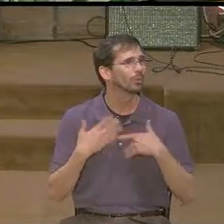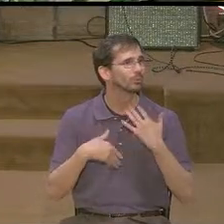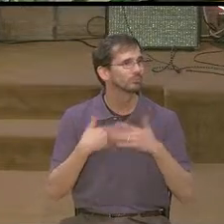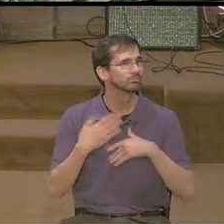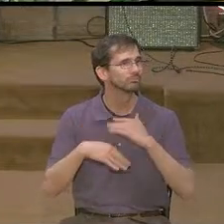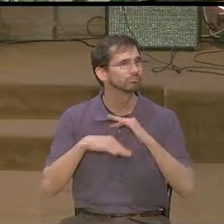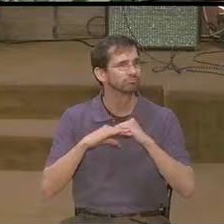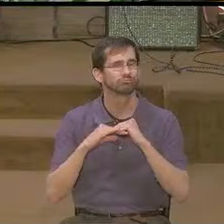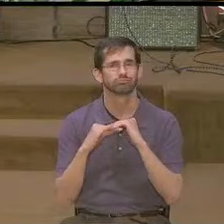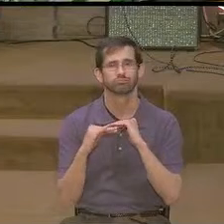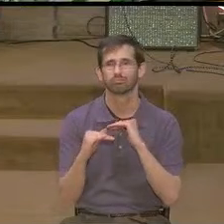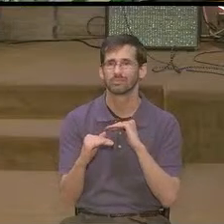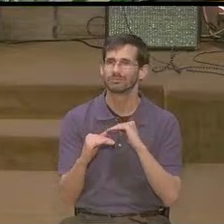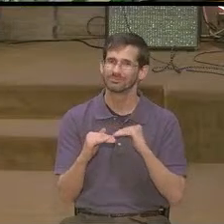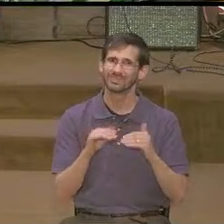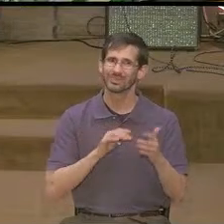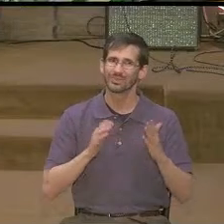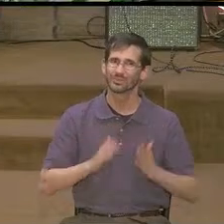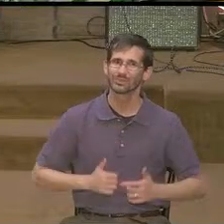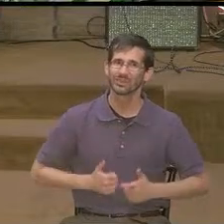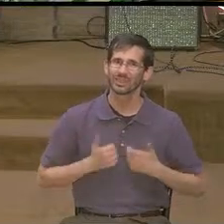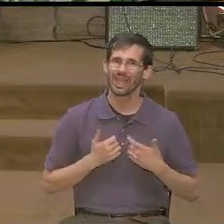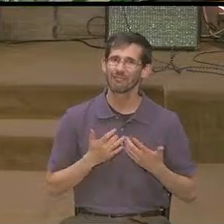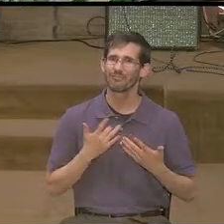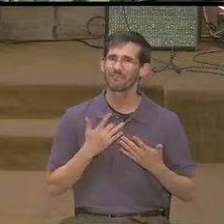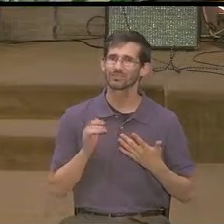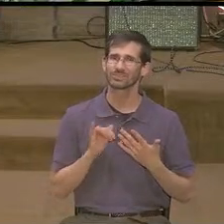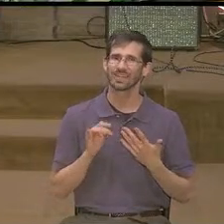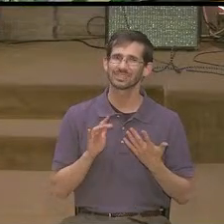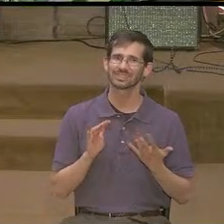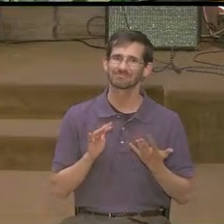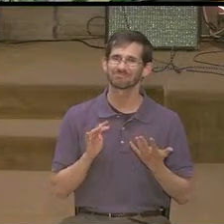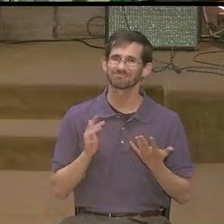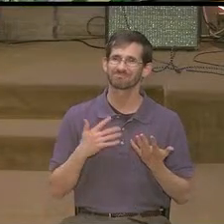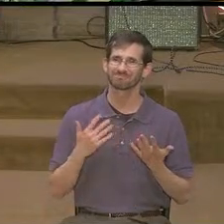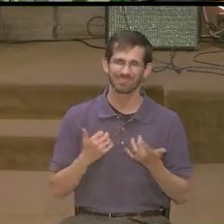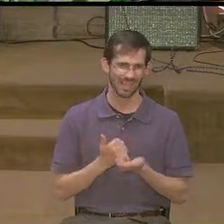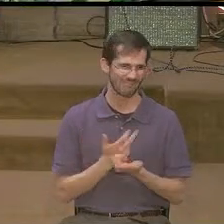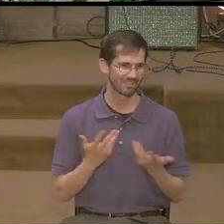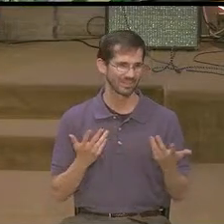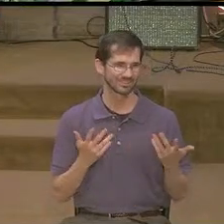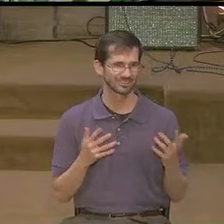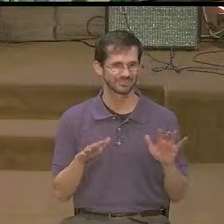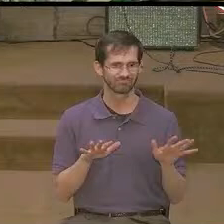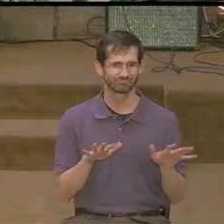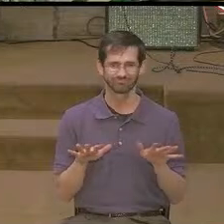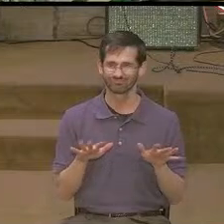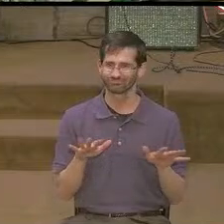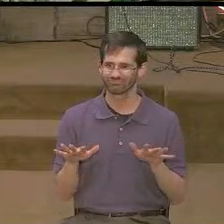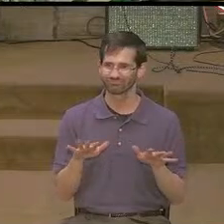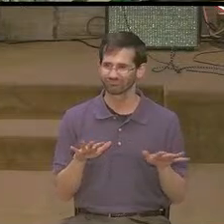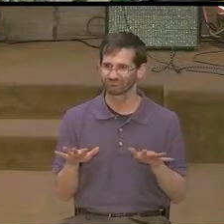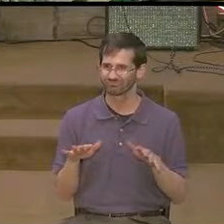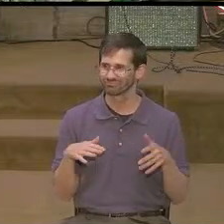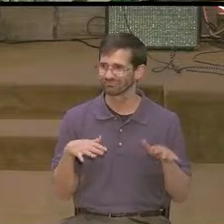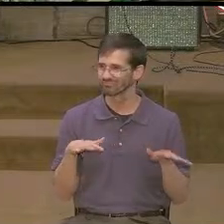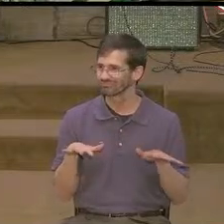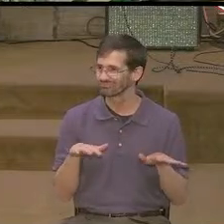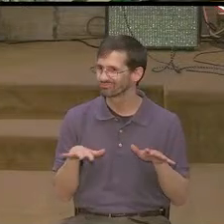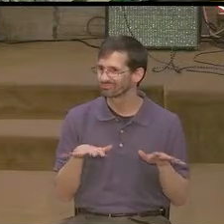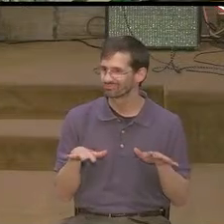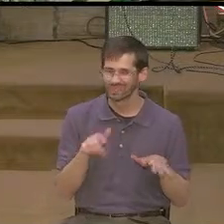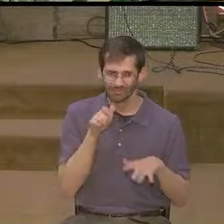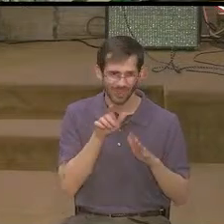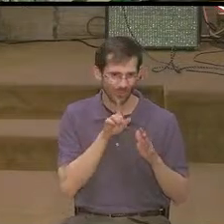and sometime in our Christian life, we just start feeling like, you know, it's just, you know, everything's just kind of steady, and it's not like I'm growing, and maybe